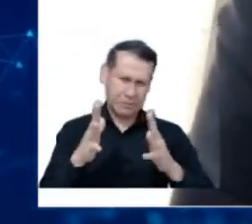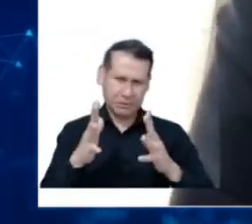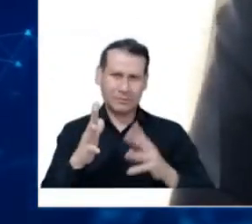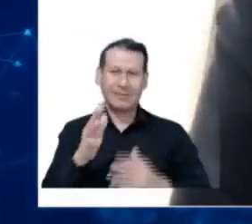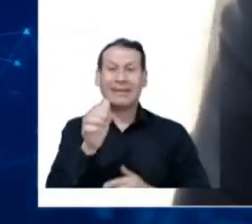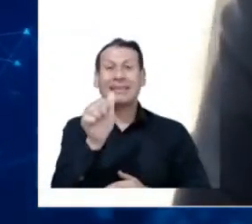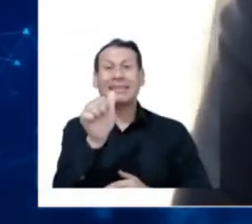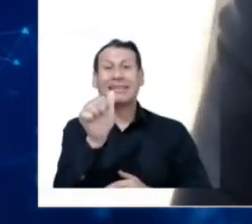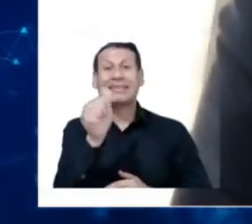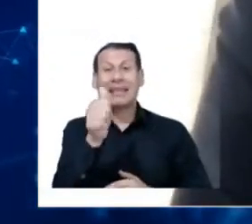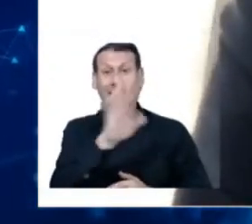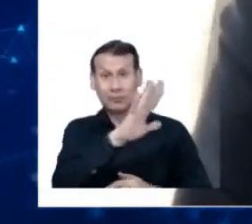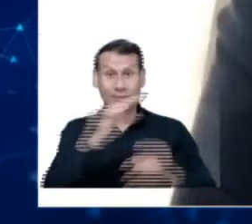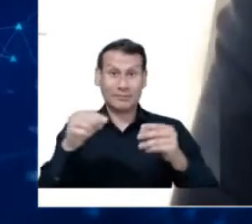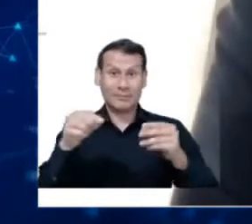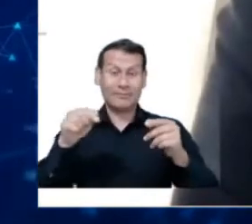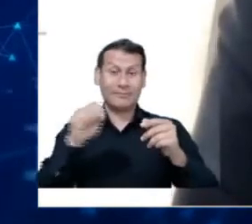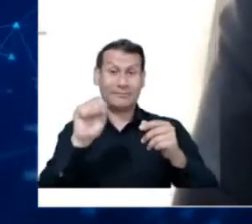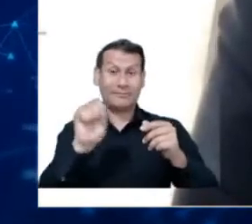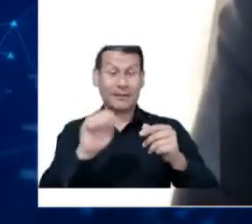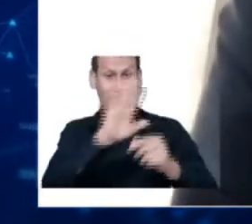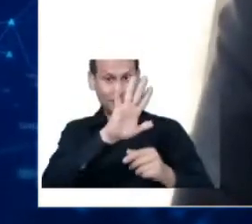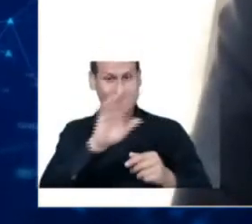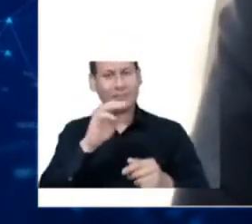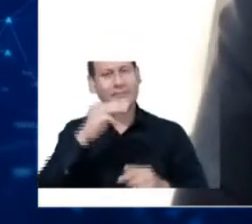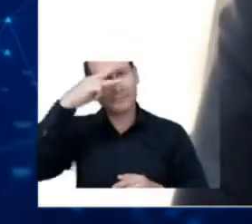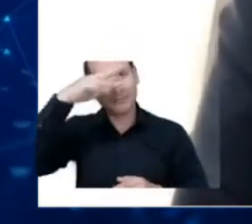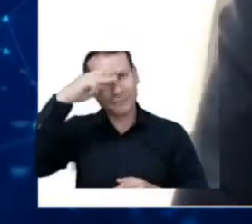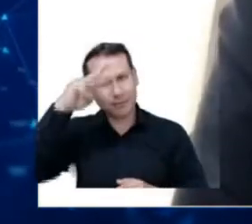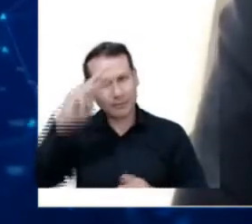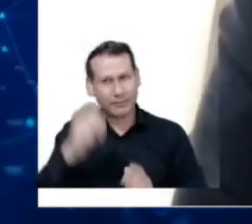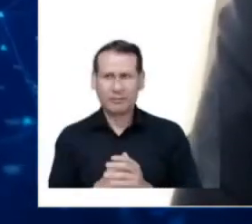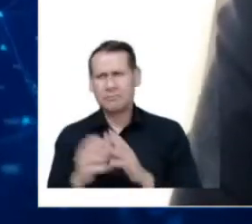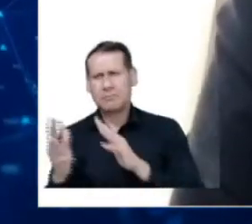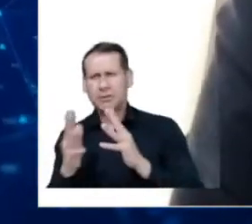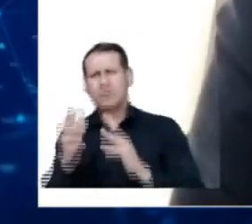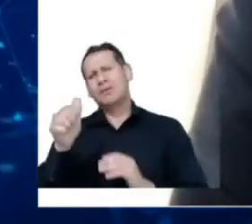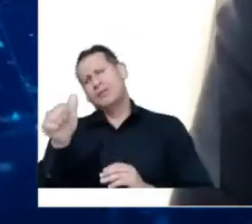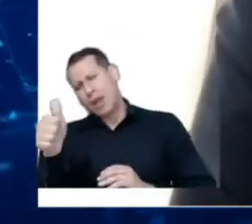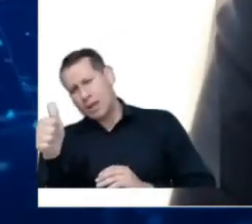costs about 10 pesos for 1 hour of speeds between 10 and 25 megabytes per second.